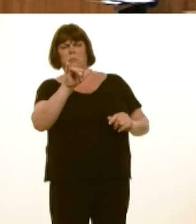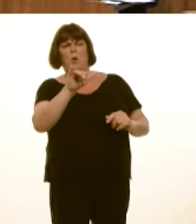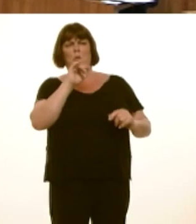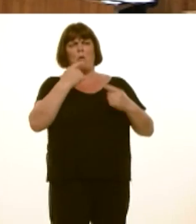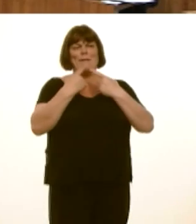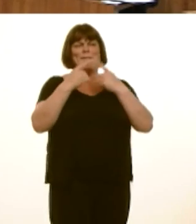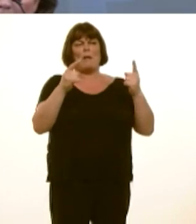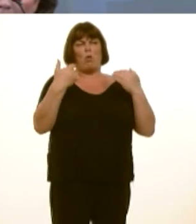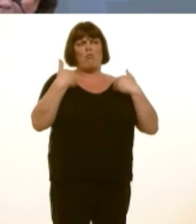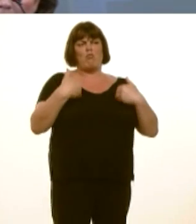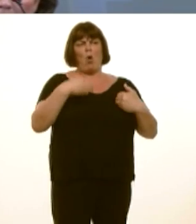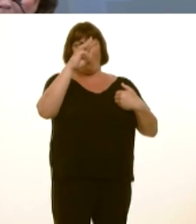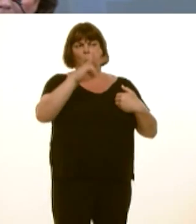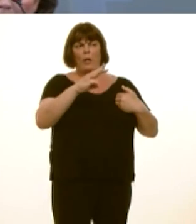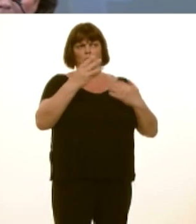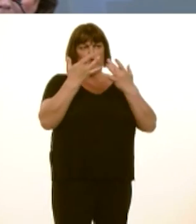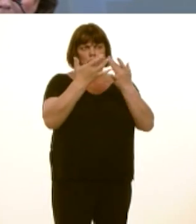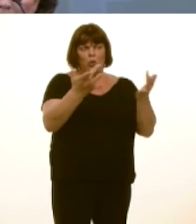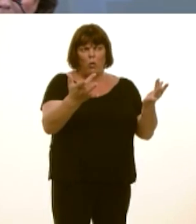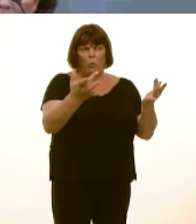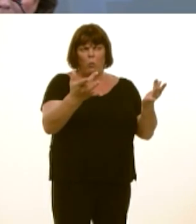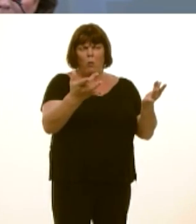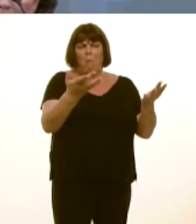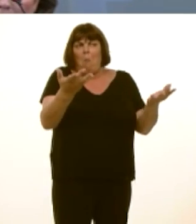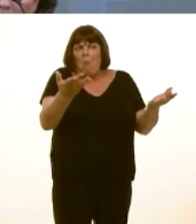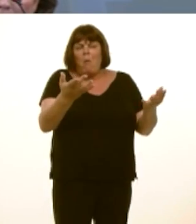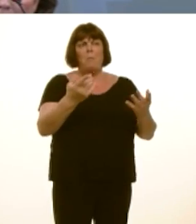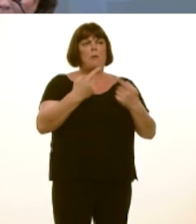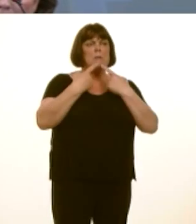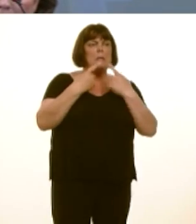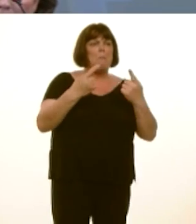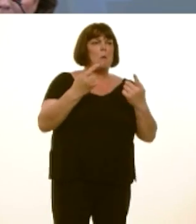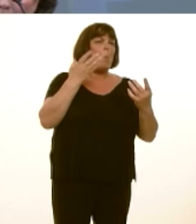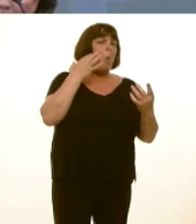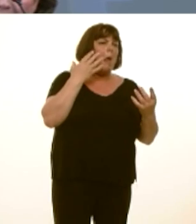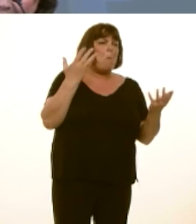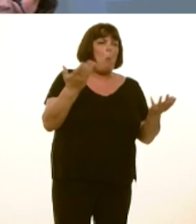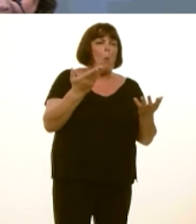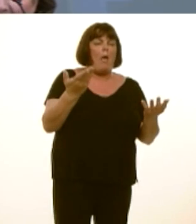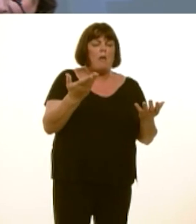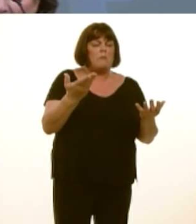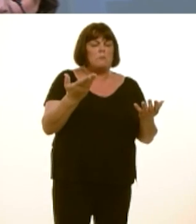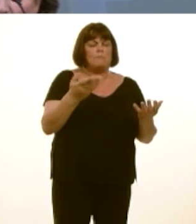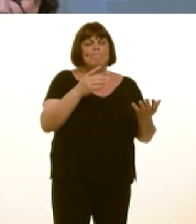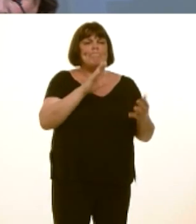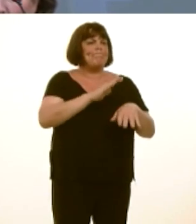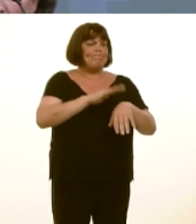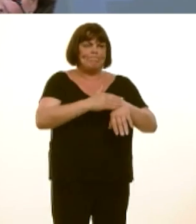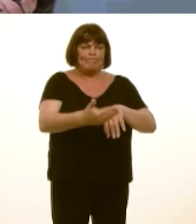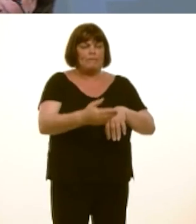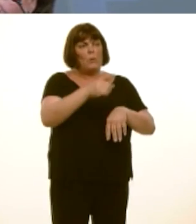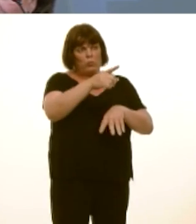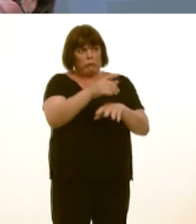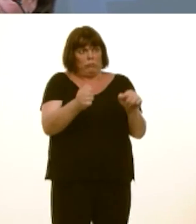Royal Welsh Show. But whichever way the statement is made and confirmation is brought forward, do you believe that there will